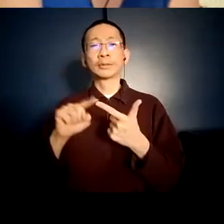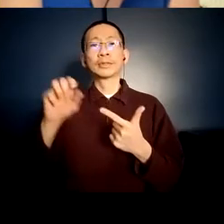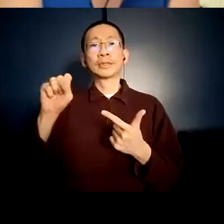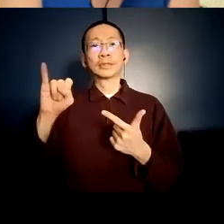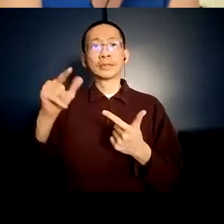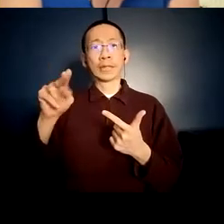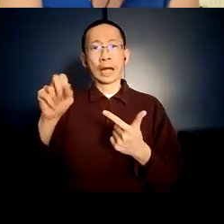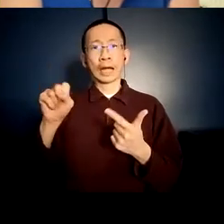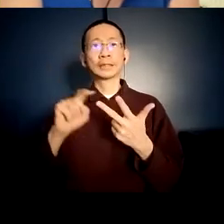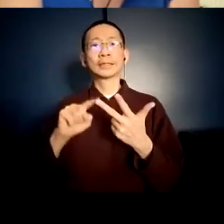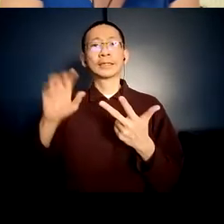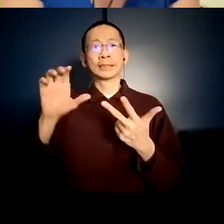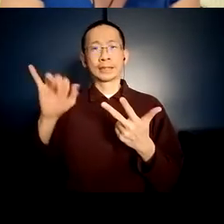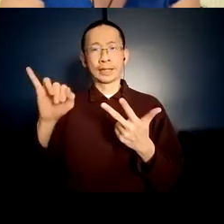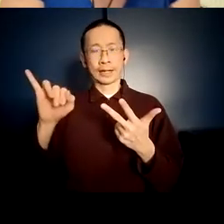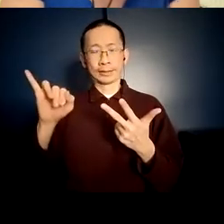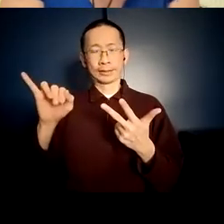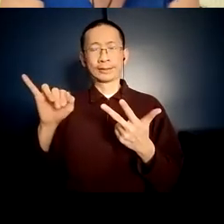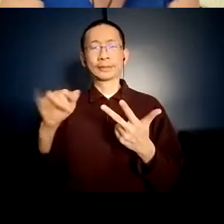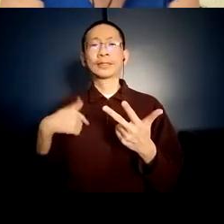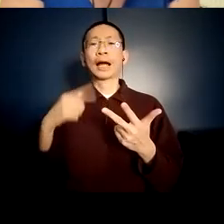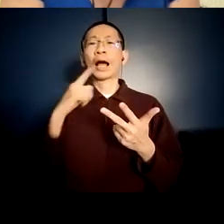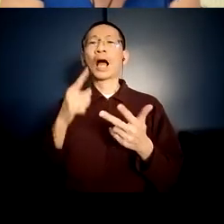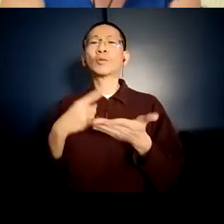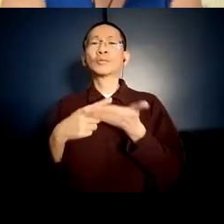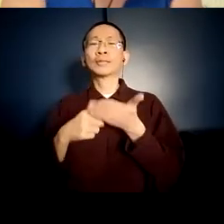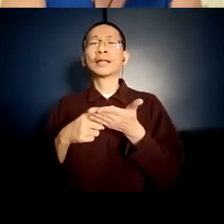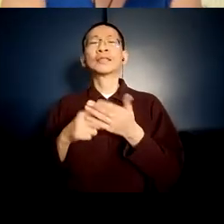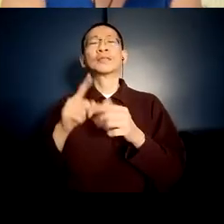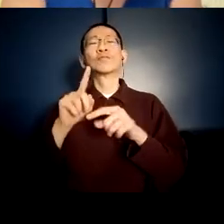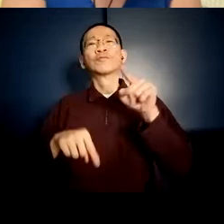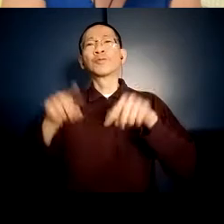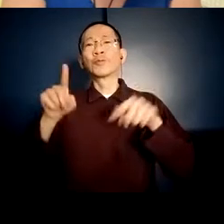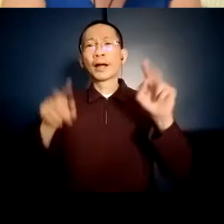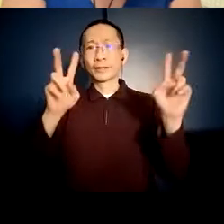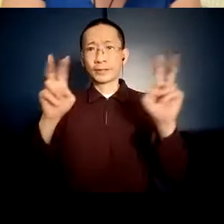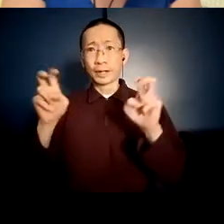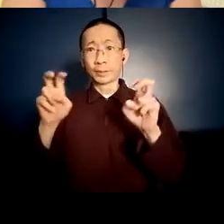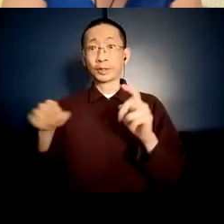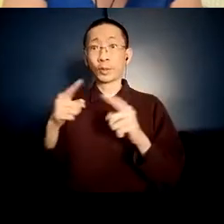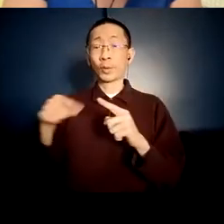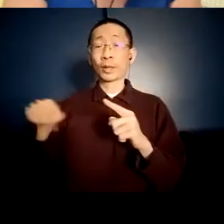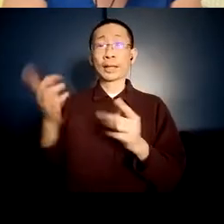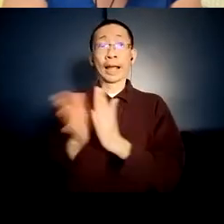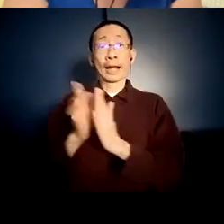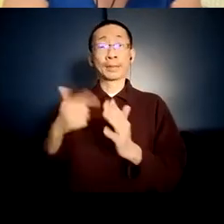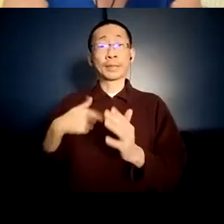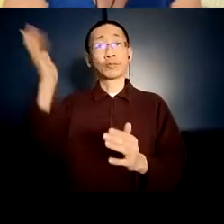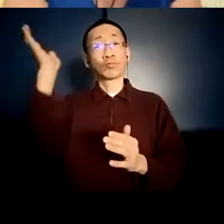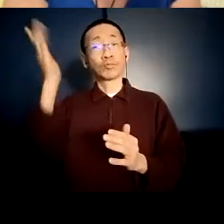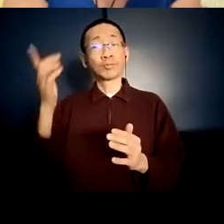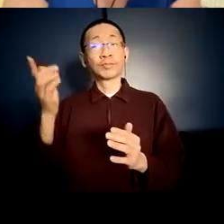going to be talking about a bit of a potpourri of things. When I was asked to give this presentation, I was asked to talk a little bit about my